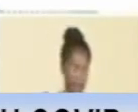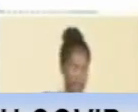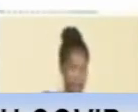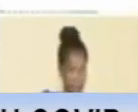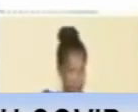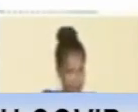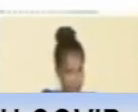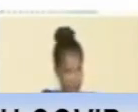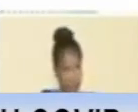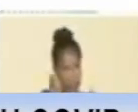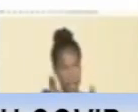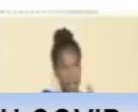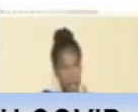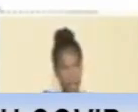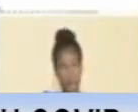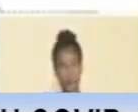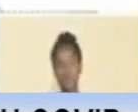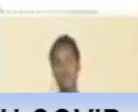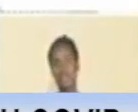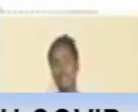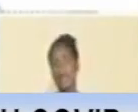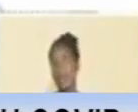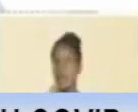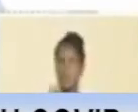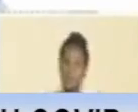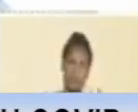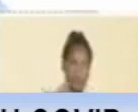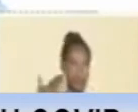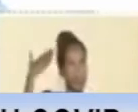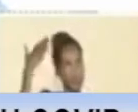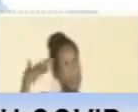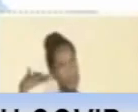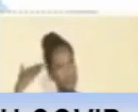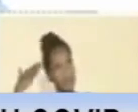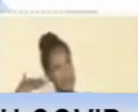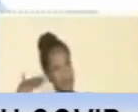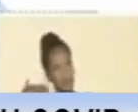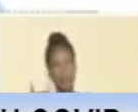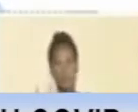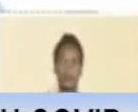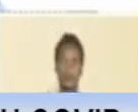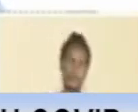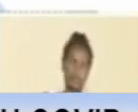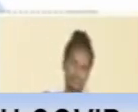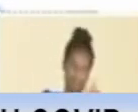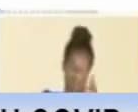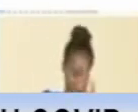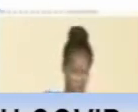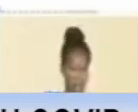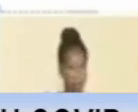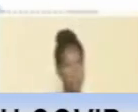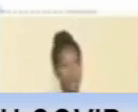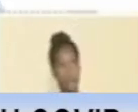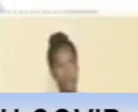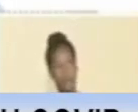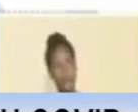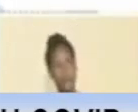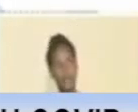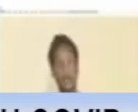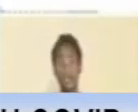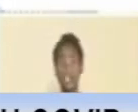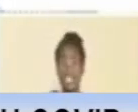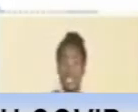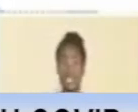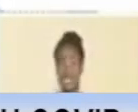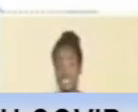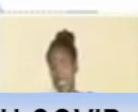a set of regulations. Everything that perhaps behavioral patterns should be the same. Because that was like training for